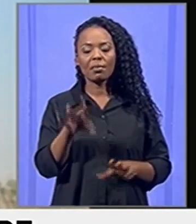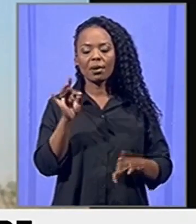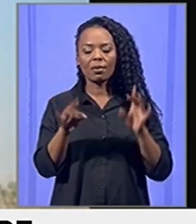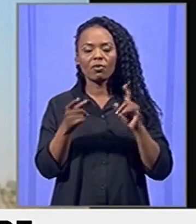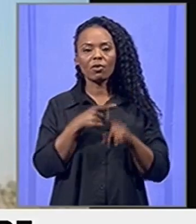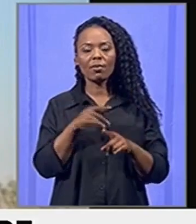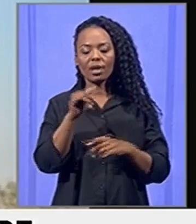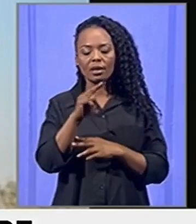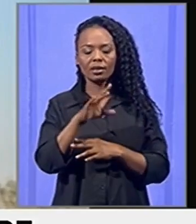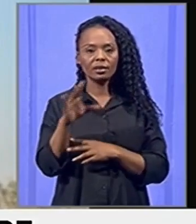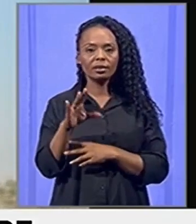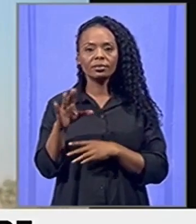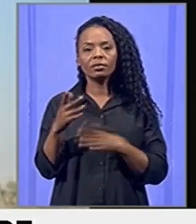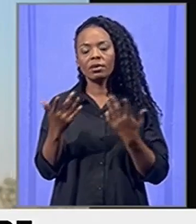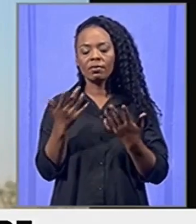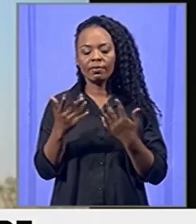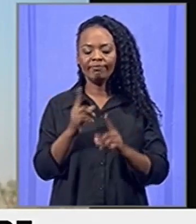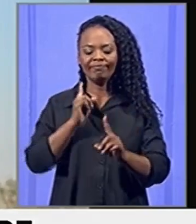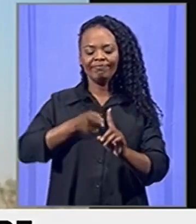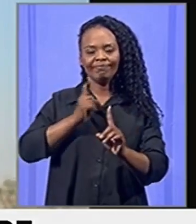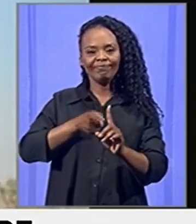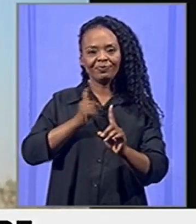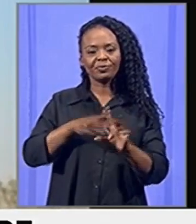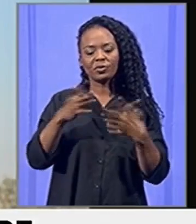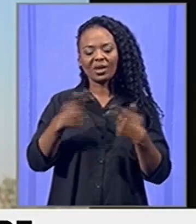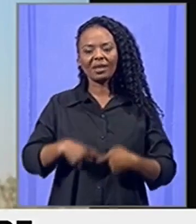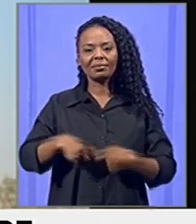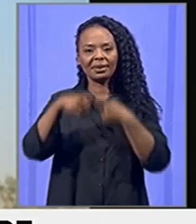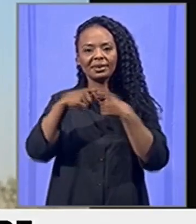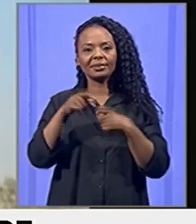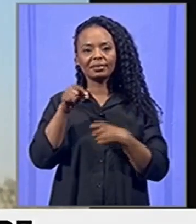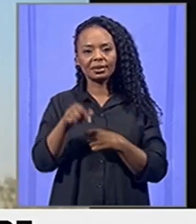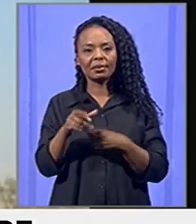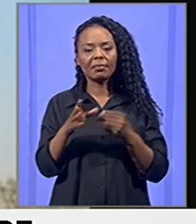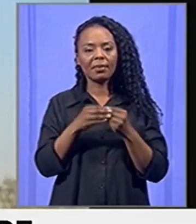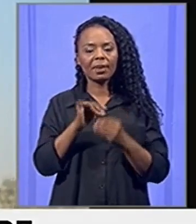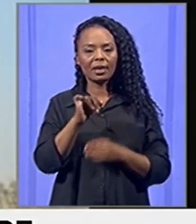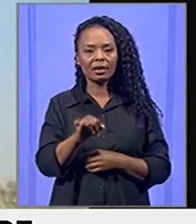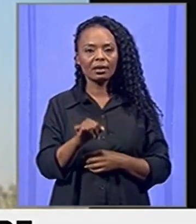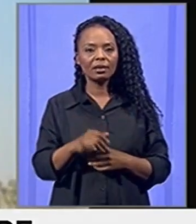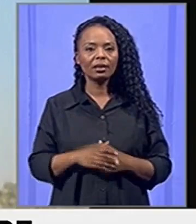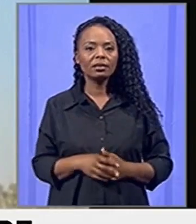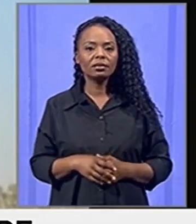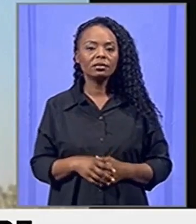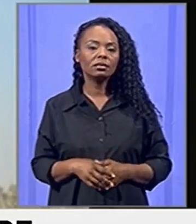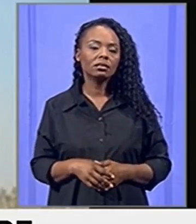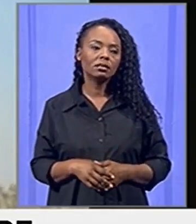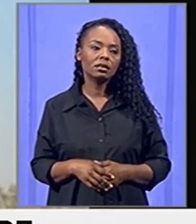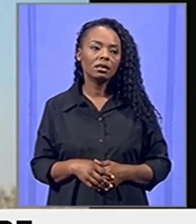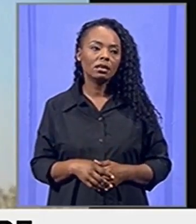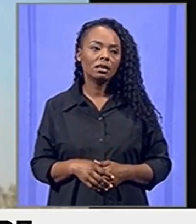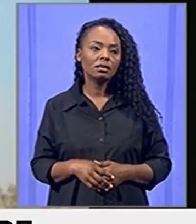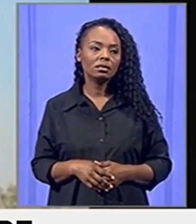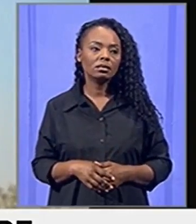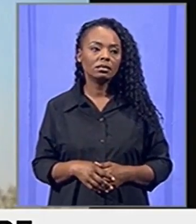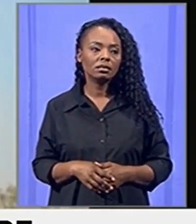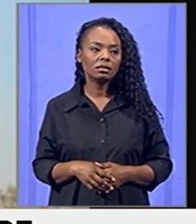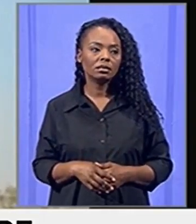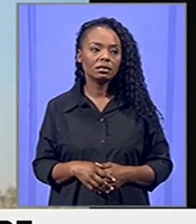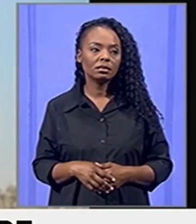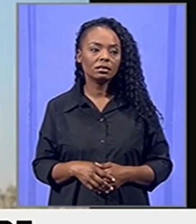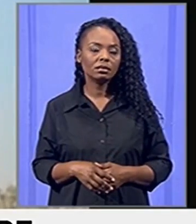disciplinary committees and had their suspension of membership in the last 10 years will not be able to participate in the